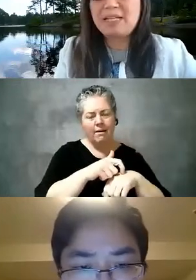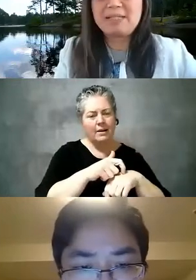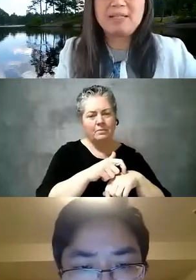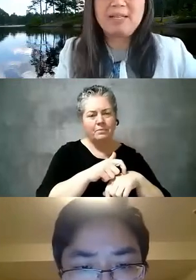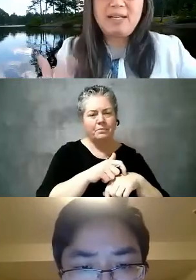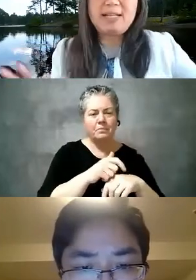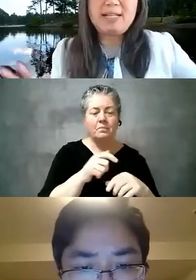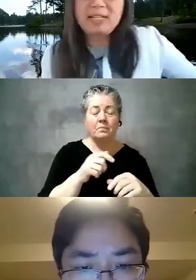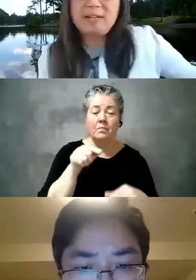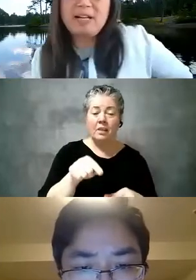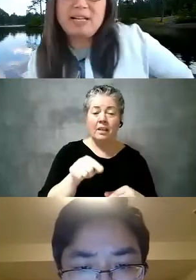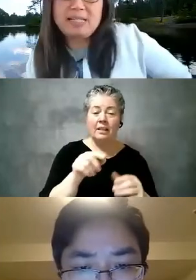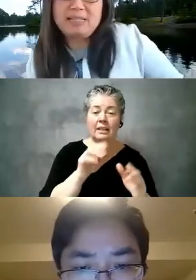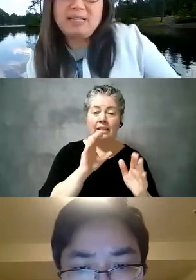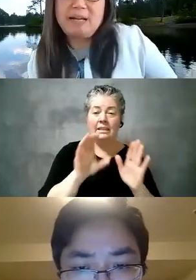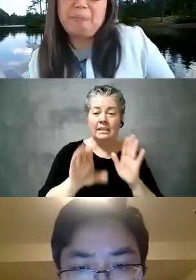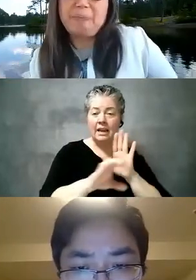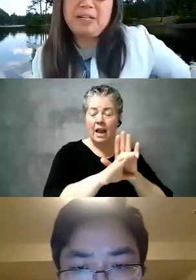diagram is